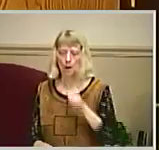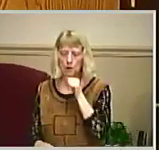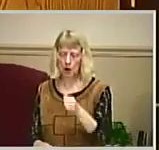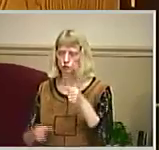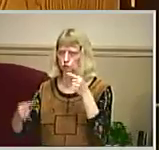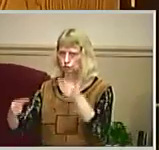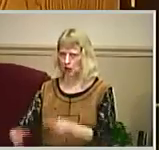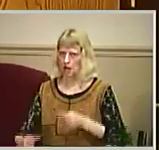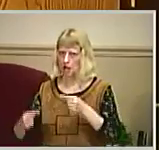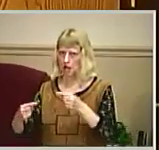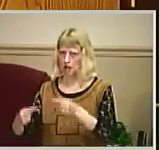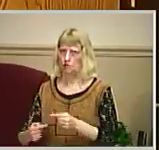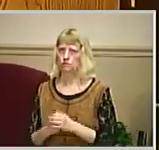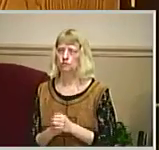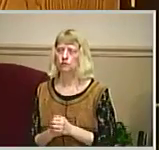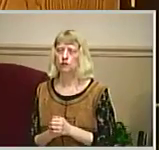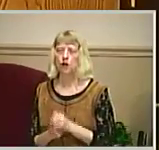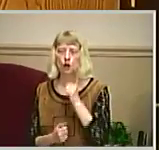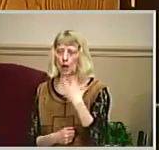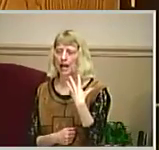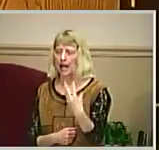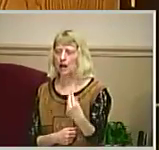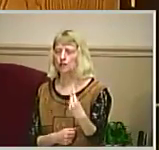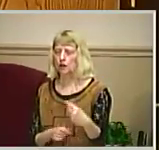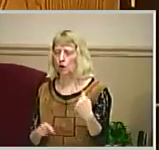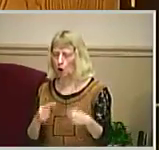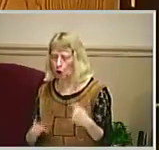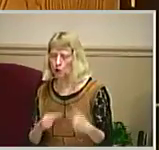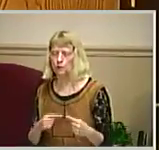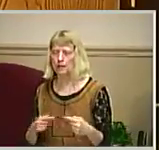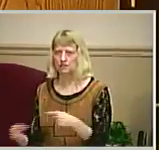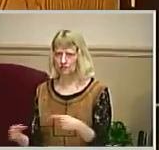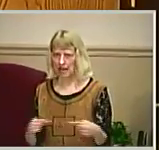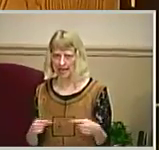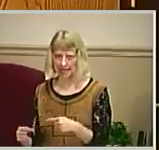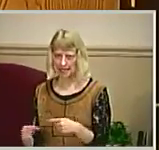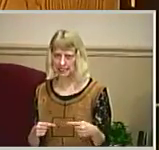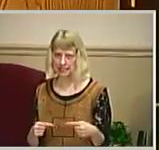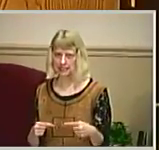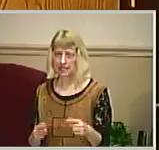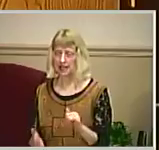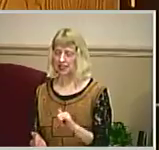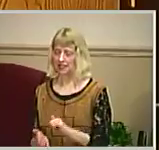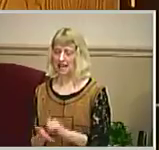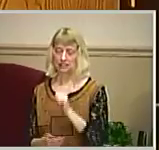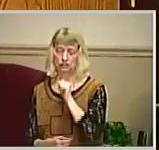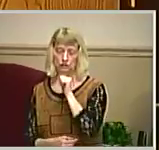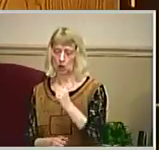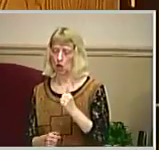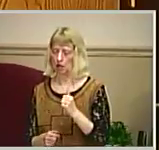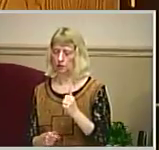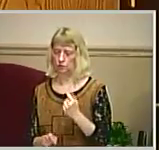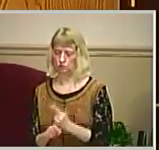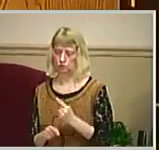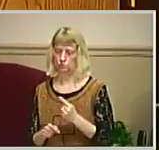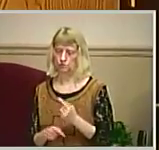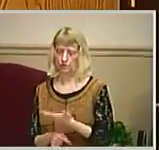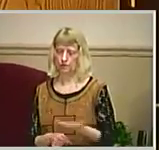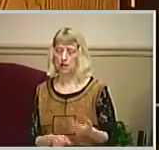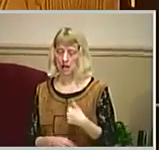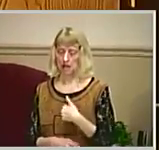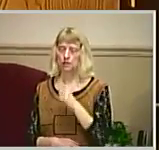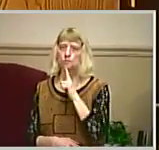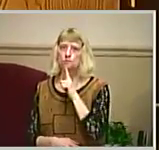strive. Let's not be out there arguing and fighting. That is certainly not the approach. I mean, I am